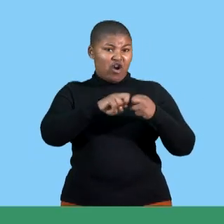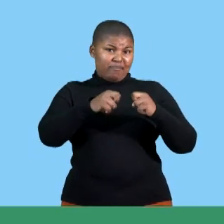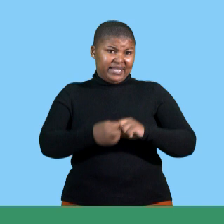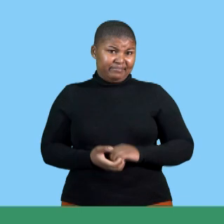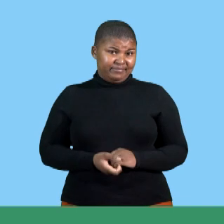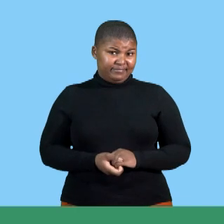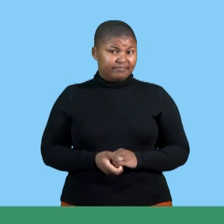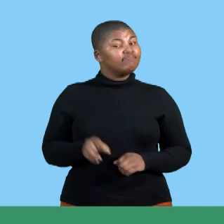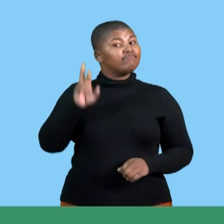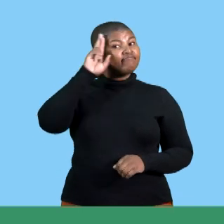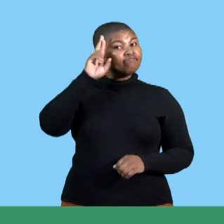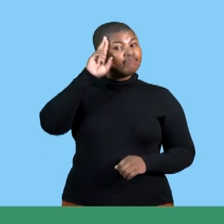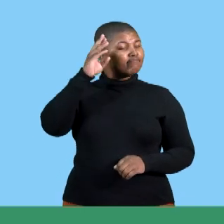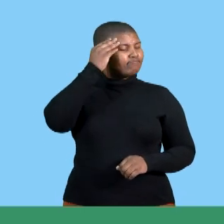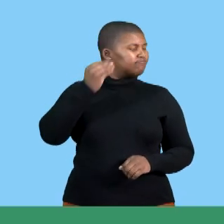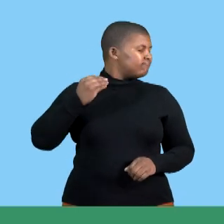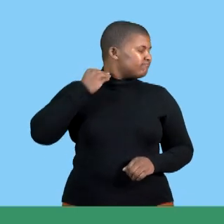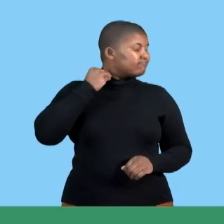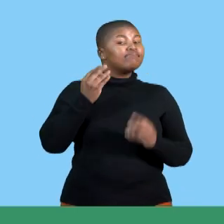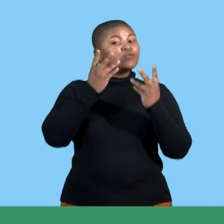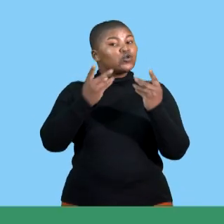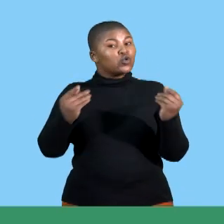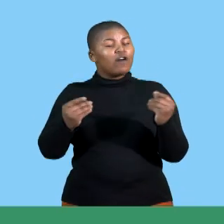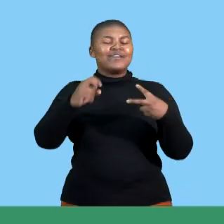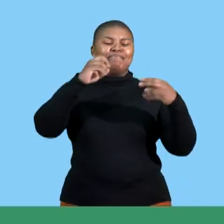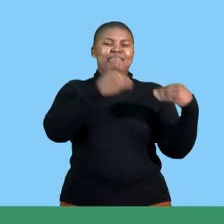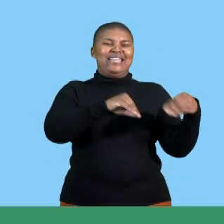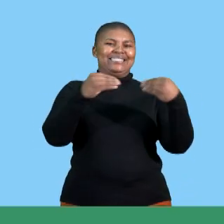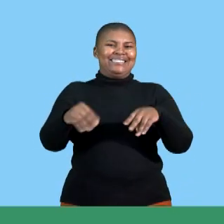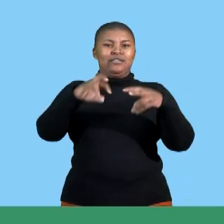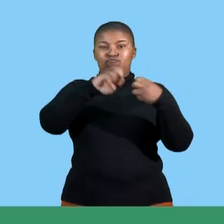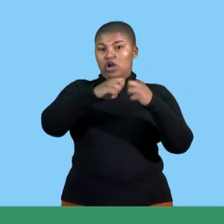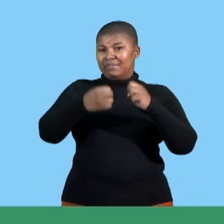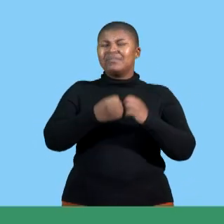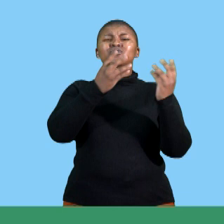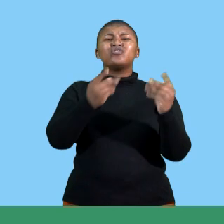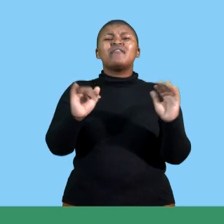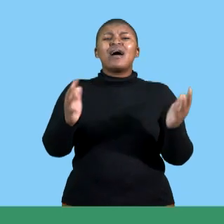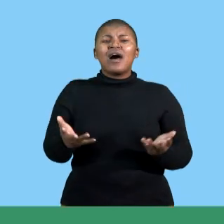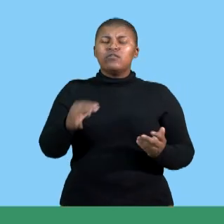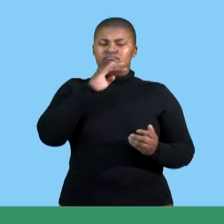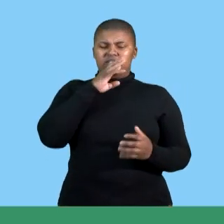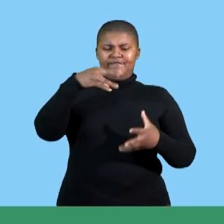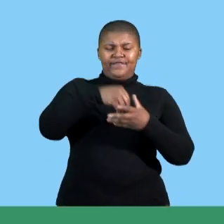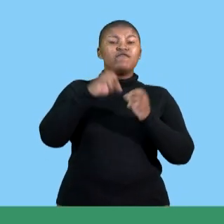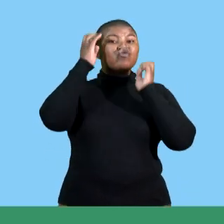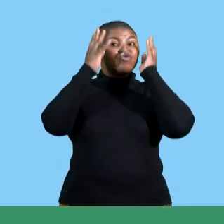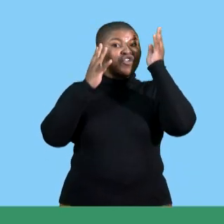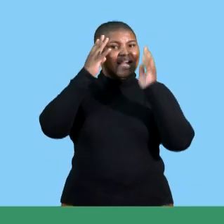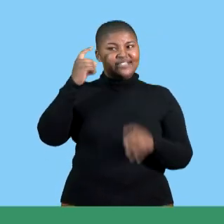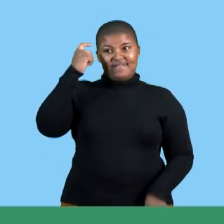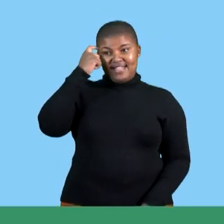are solving what? The business problems. How are we solving these business problems? By using